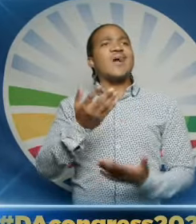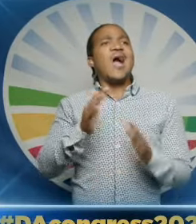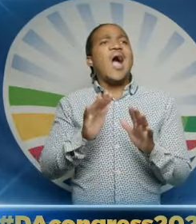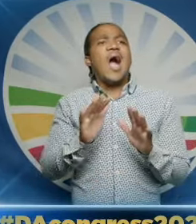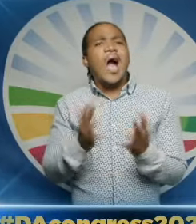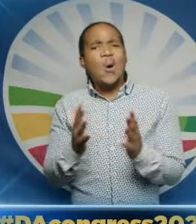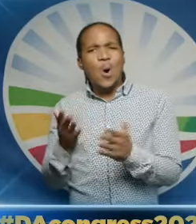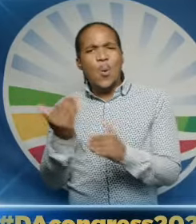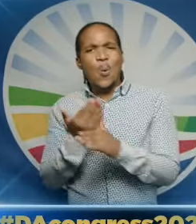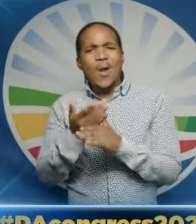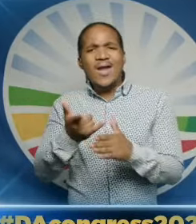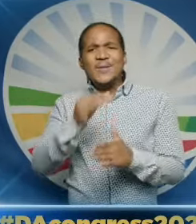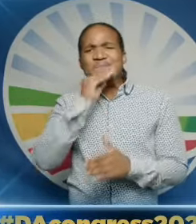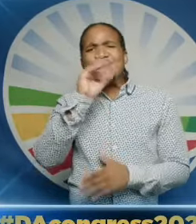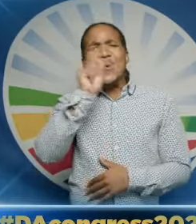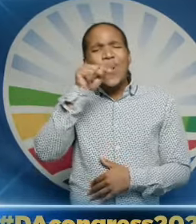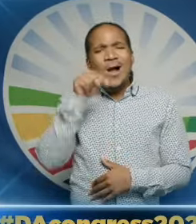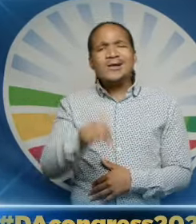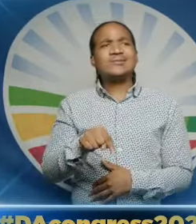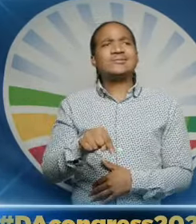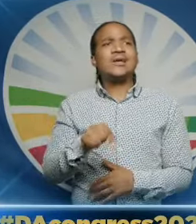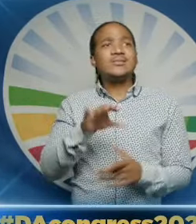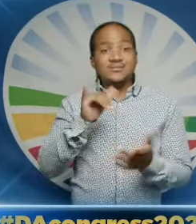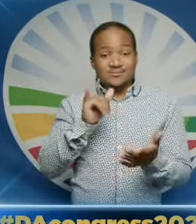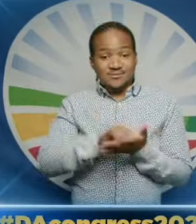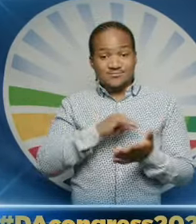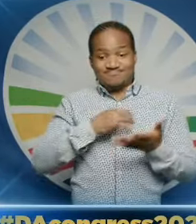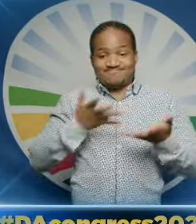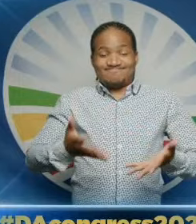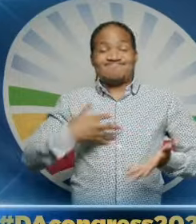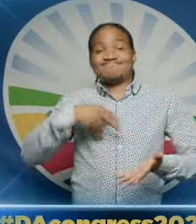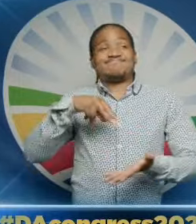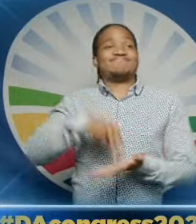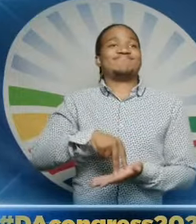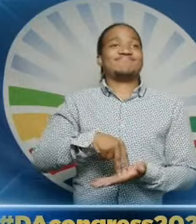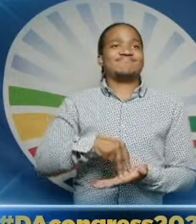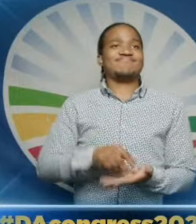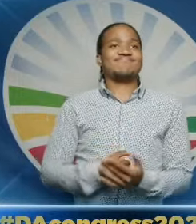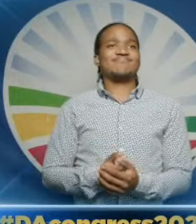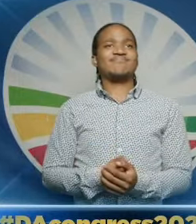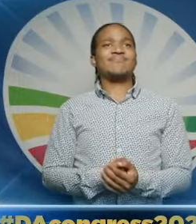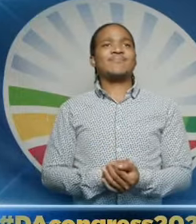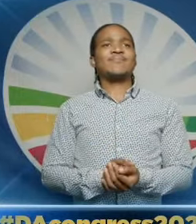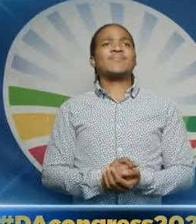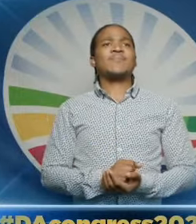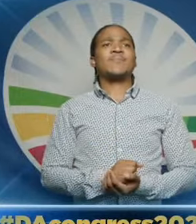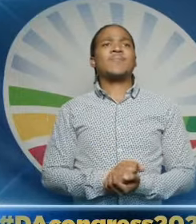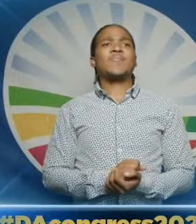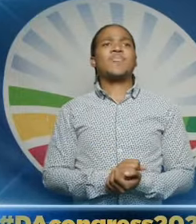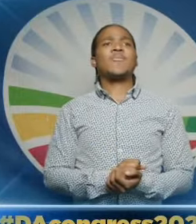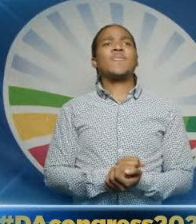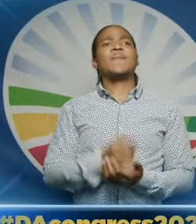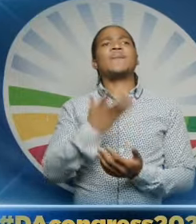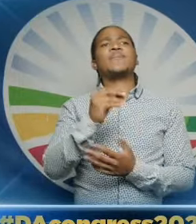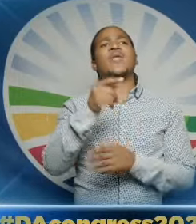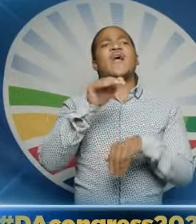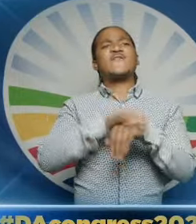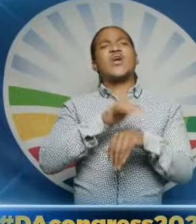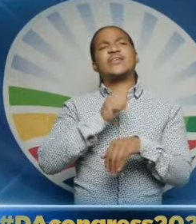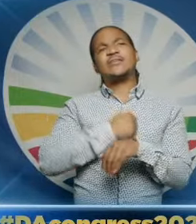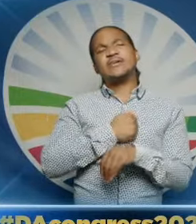is this all about, and has done remarkable work. Yes, can I just come in 2 minutes? There's a late friend of mine,